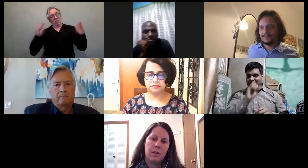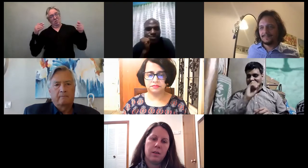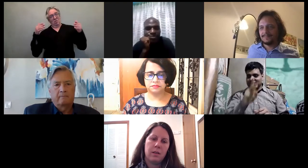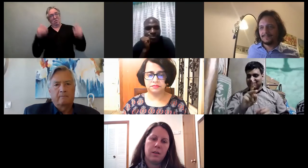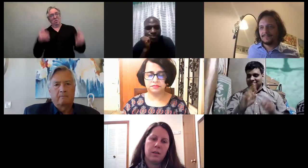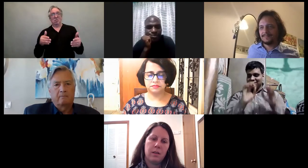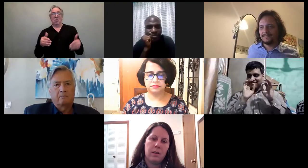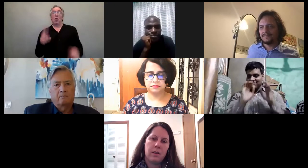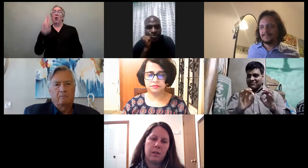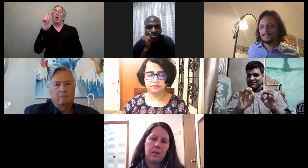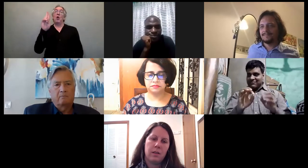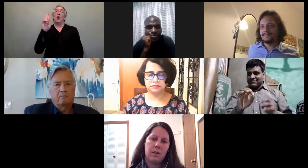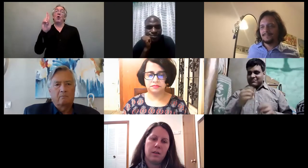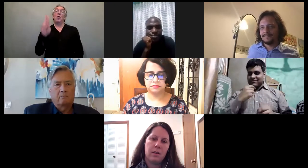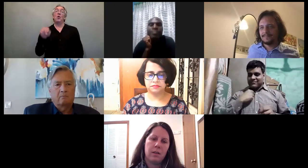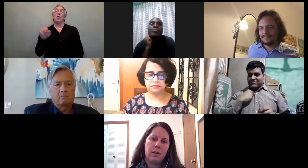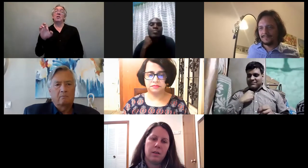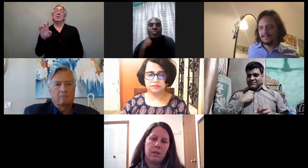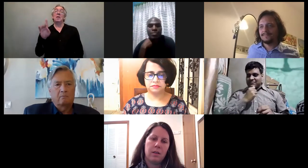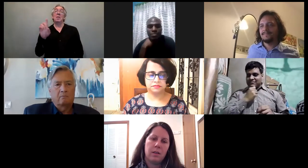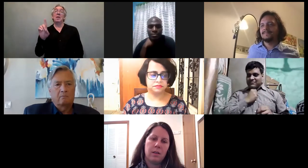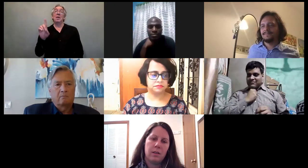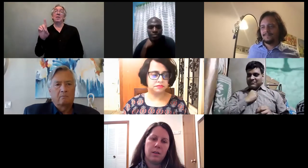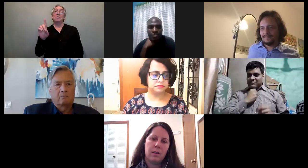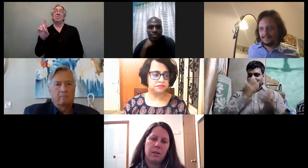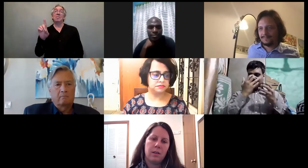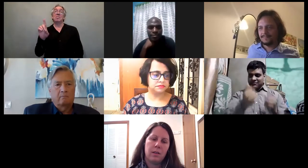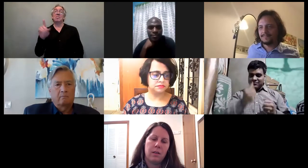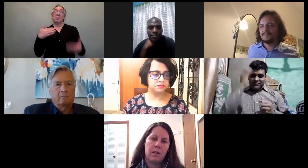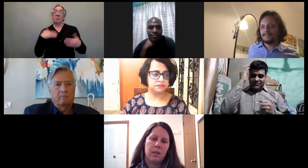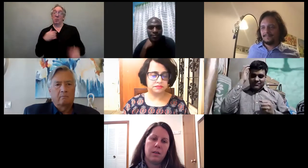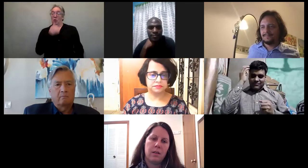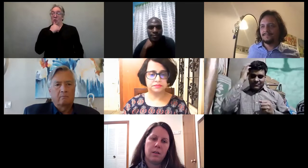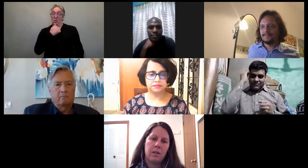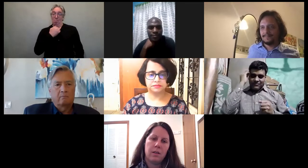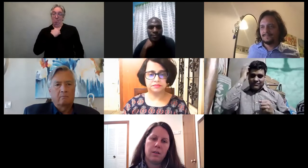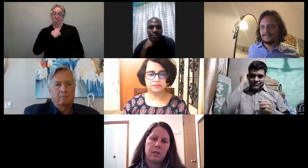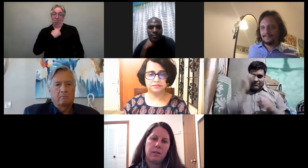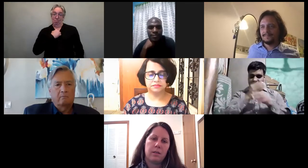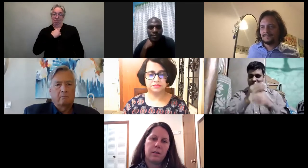So my name is Pradeep. This is my sign name. Okay.